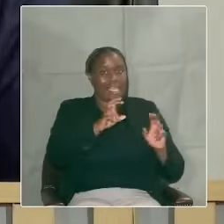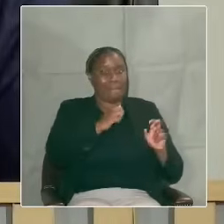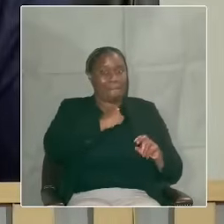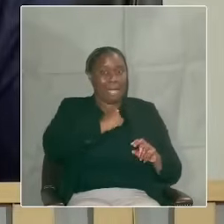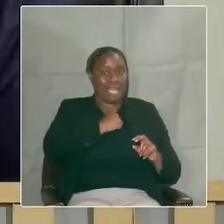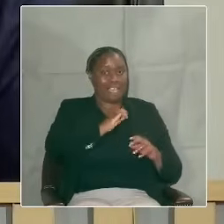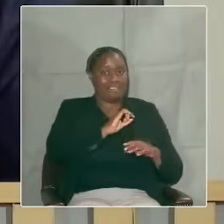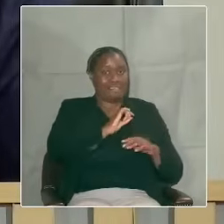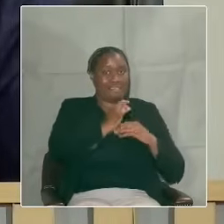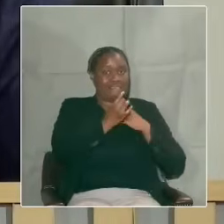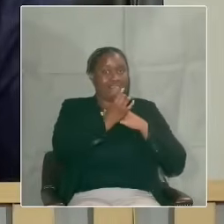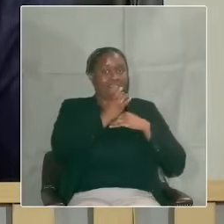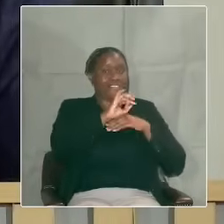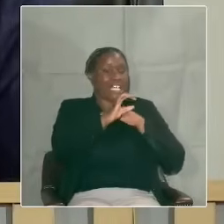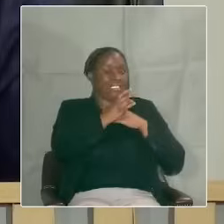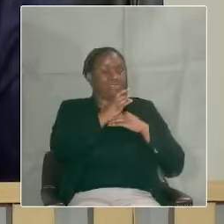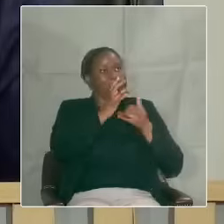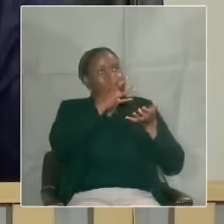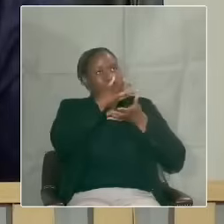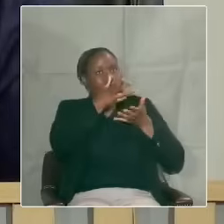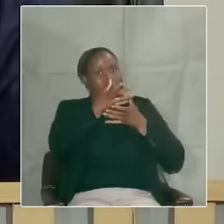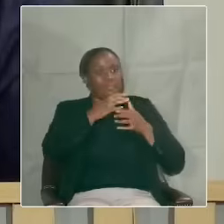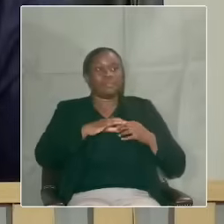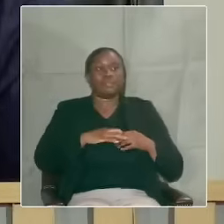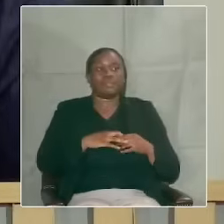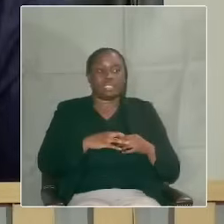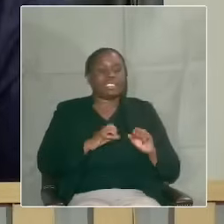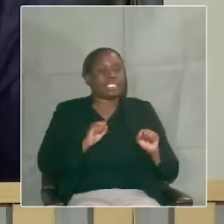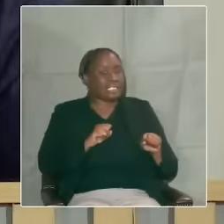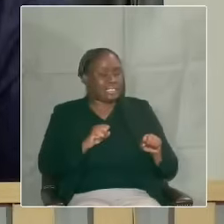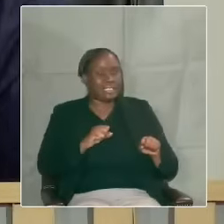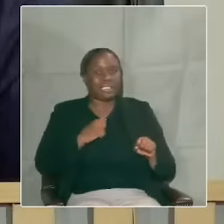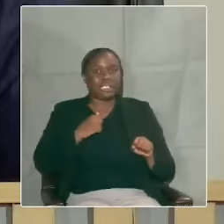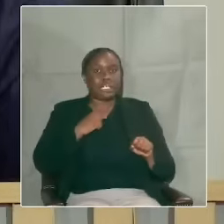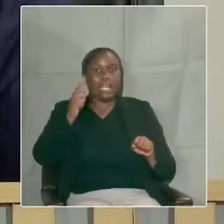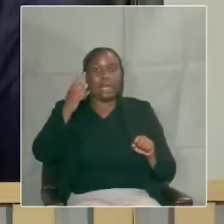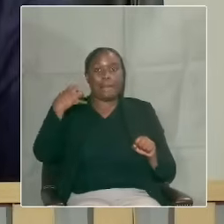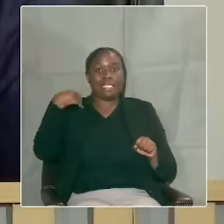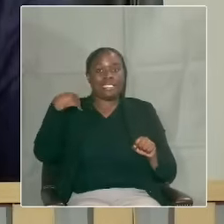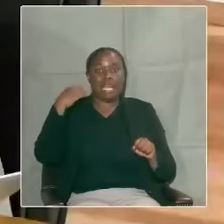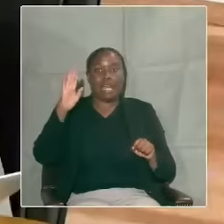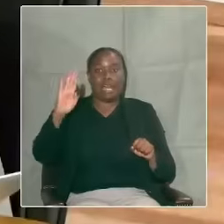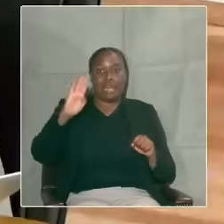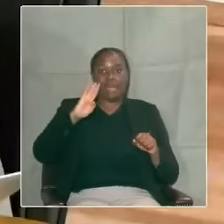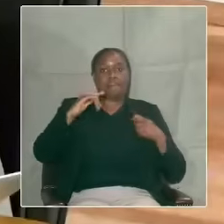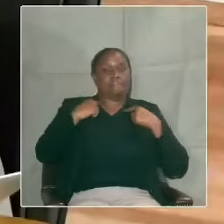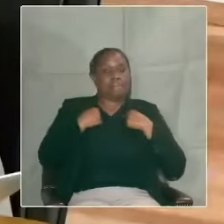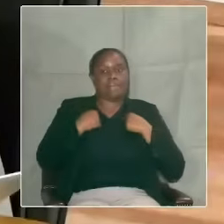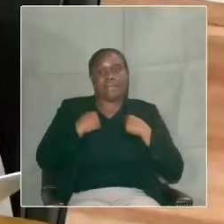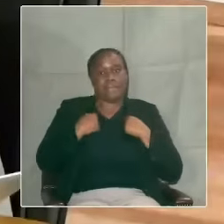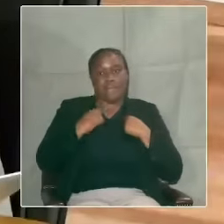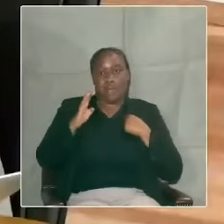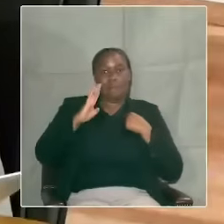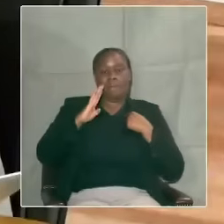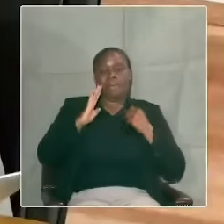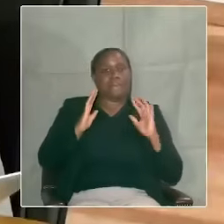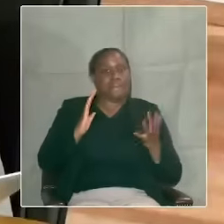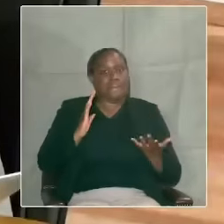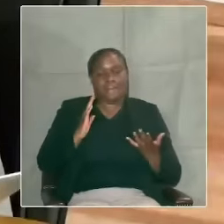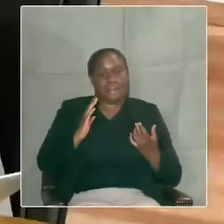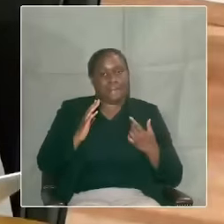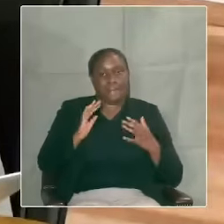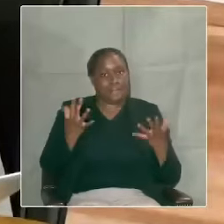Yeah, what I'm referring to is that the minister never sought an advice from me before he embarked on this